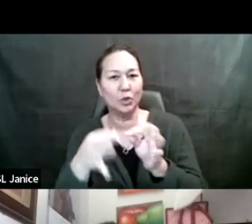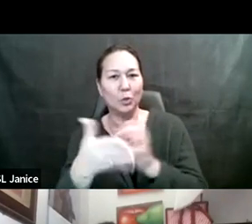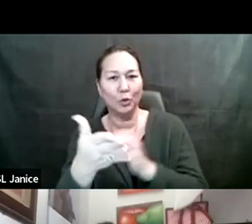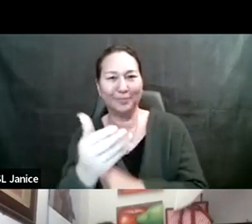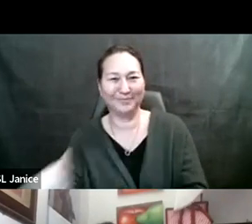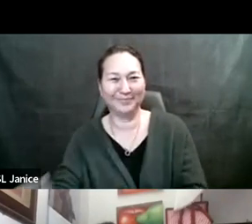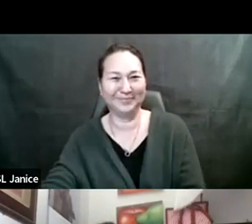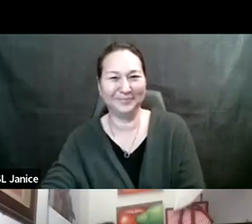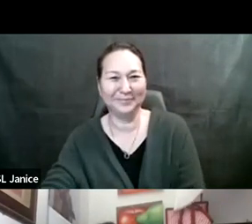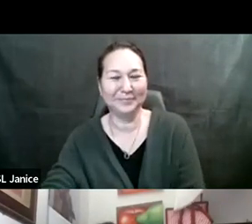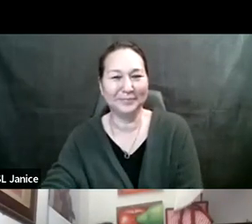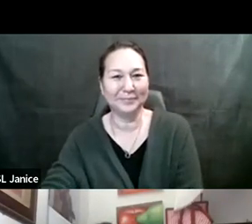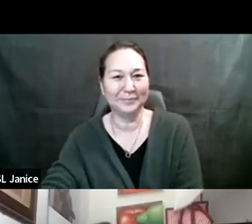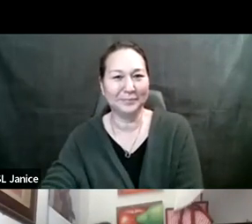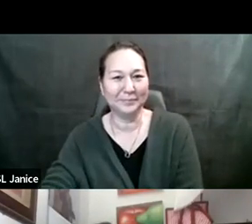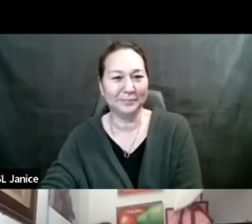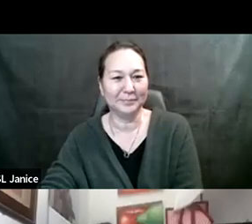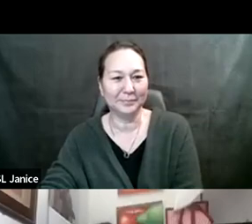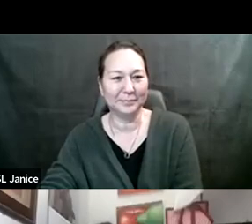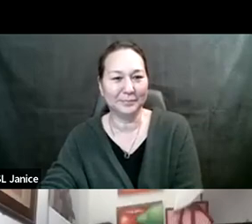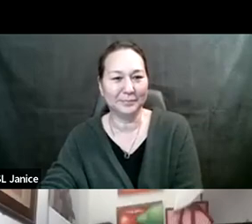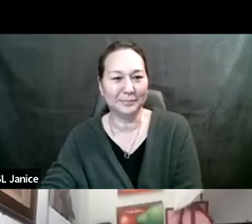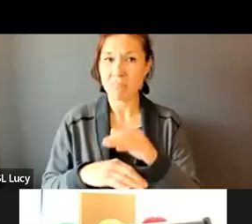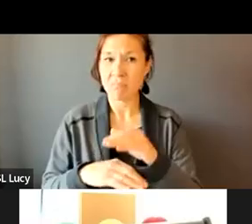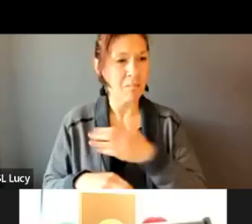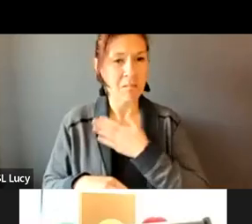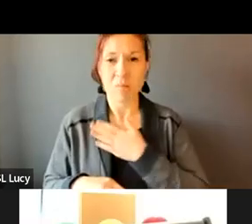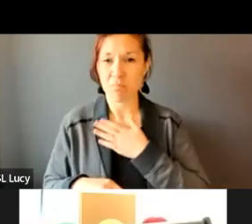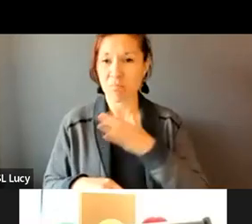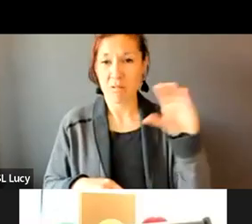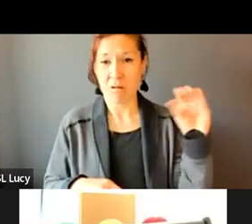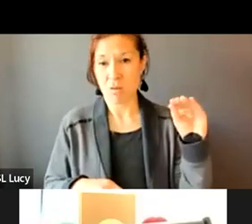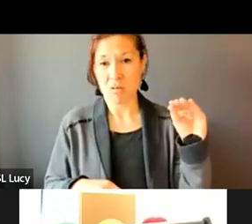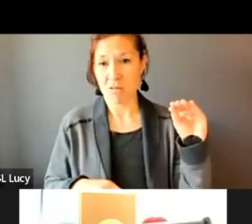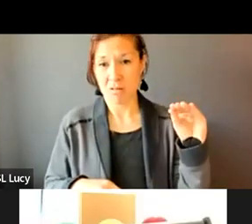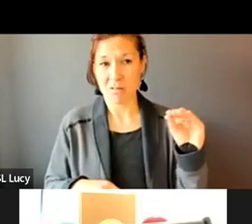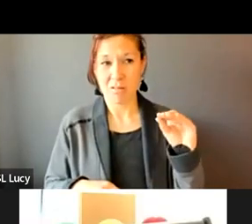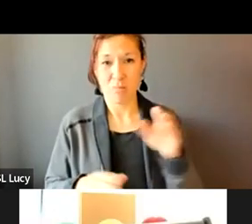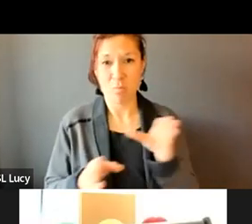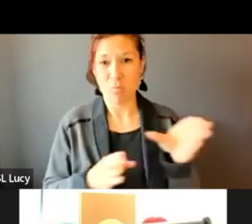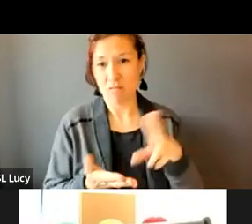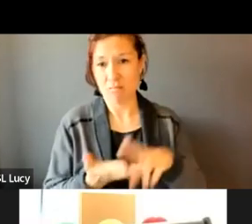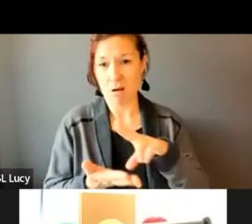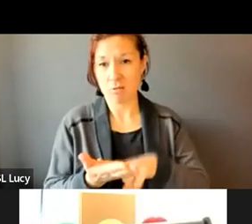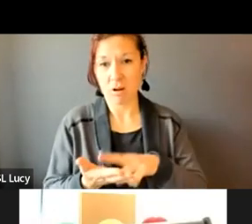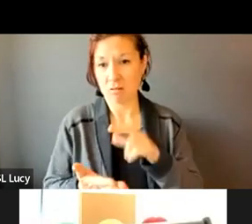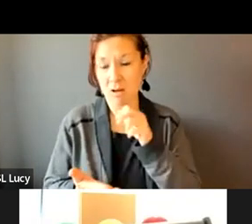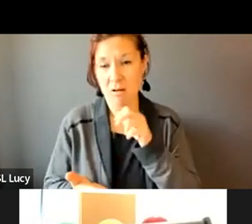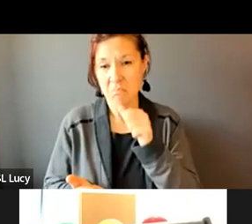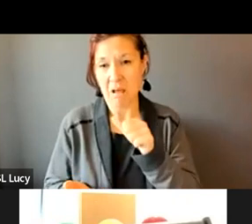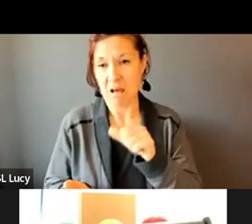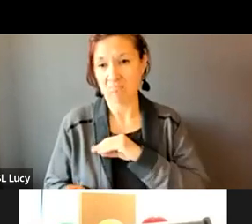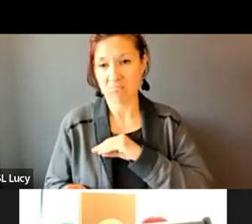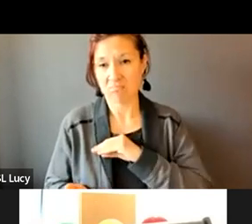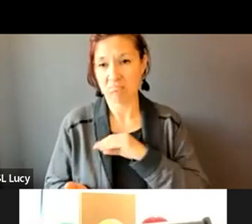and I have to tell you tonight that I'm very unhappy with the company that is going getting hired is